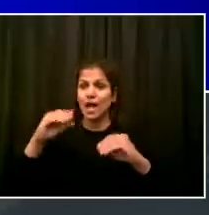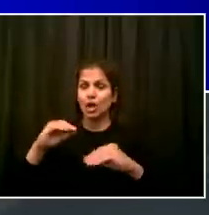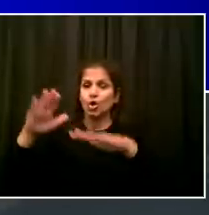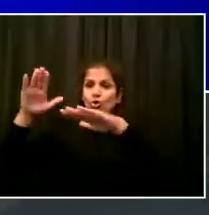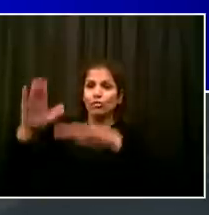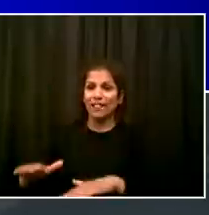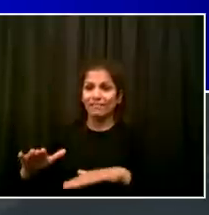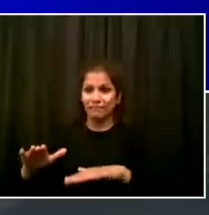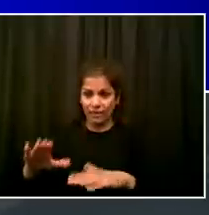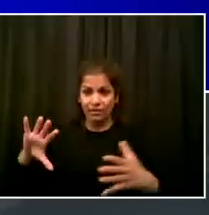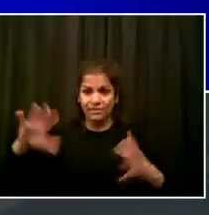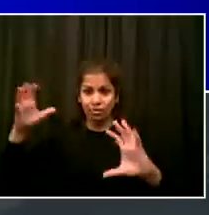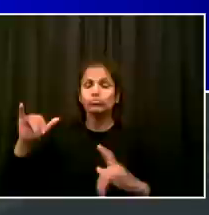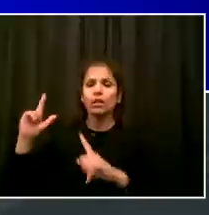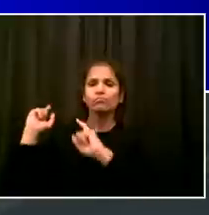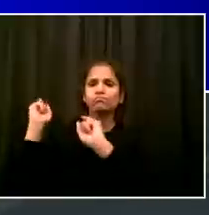a